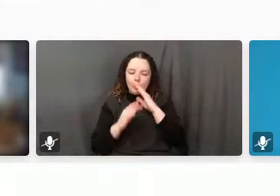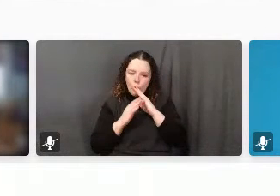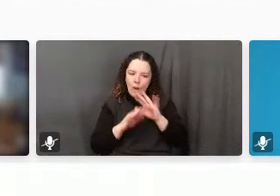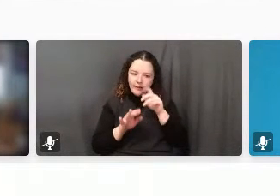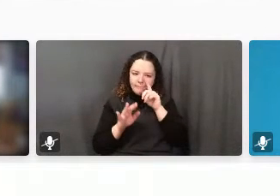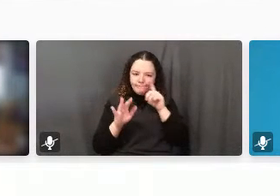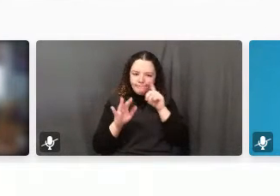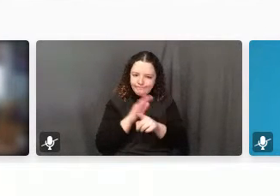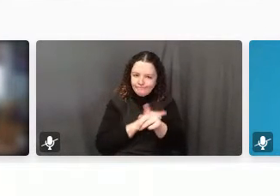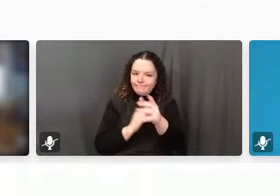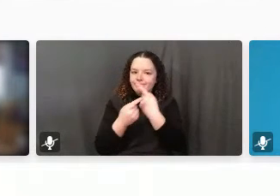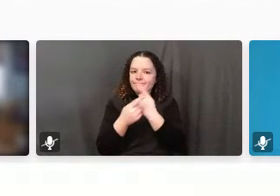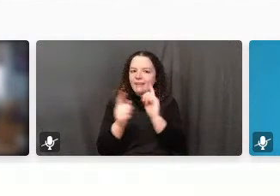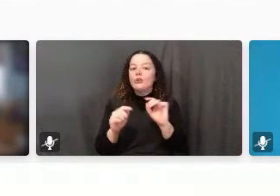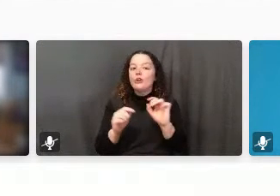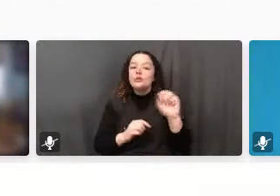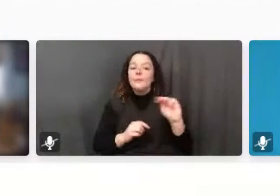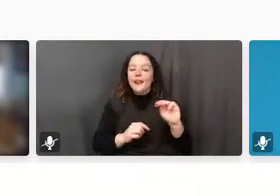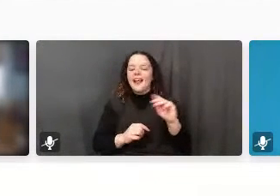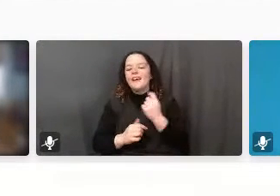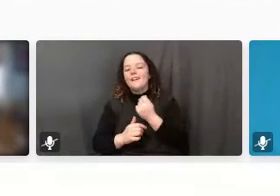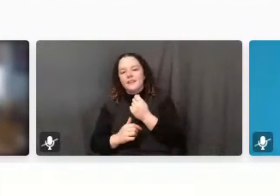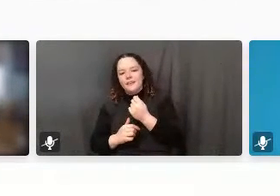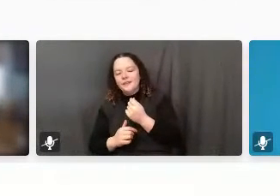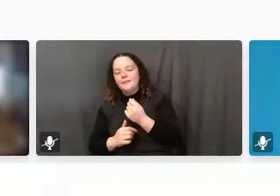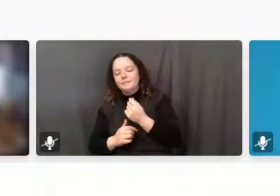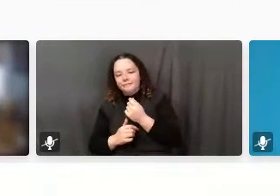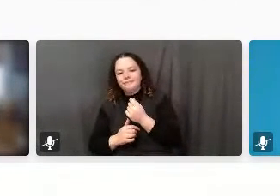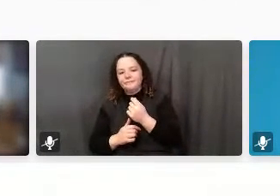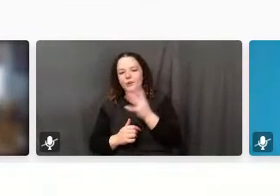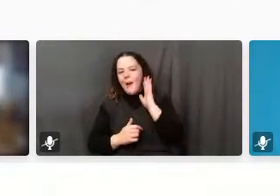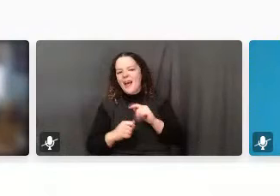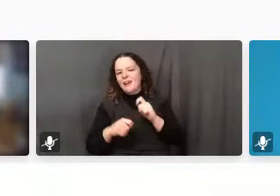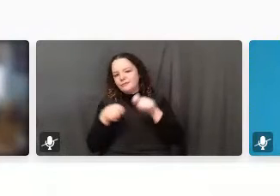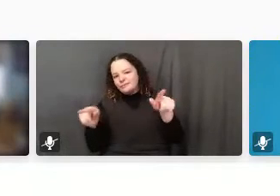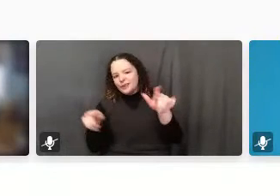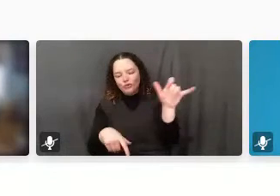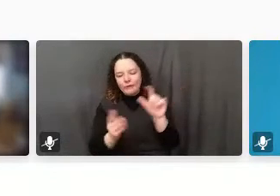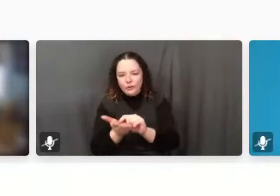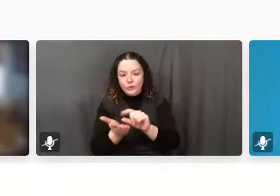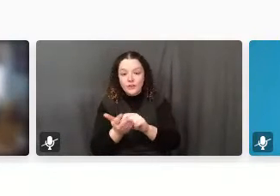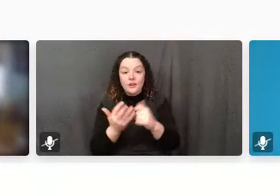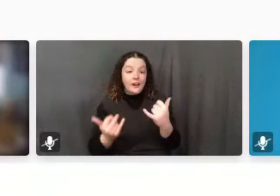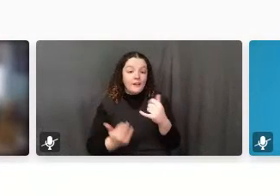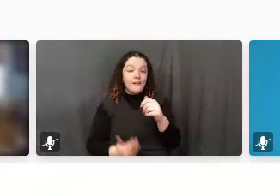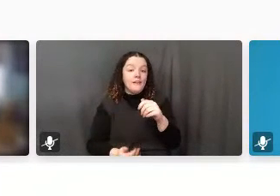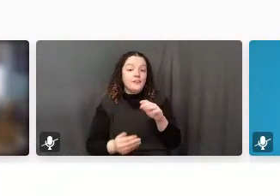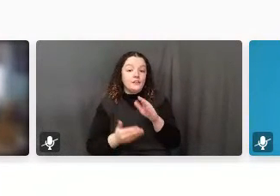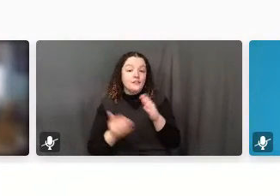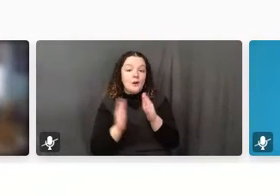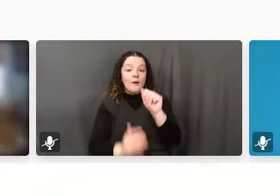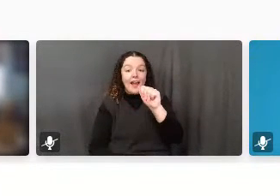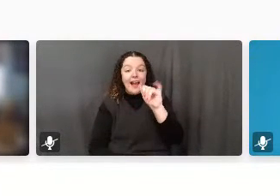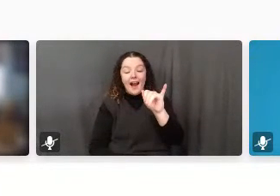think we included in a shipping news a while back, is we also have just a small little AI writing assistant. So you can go into that